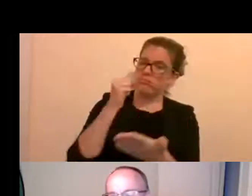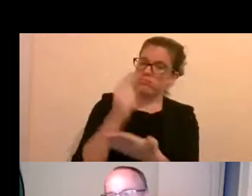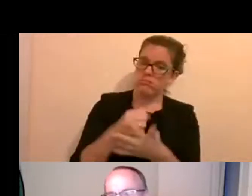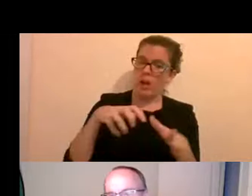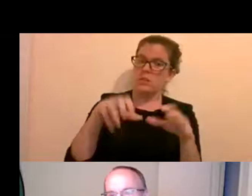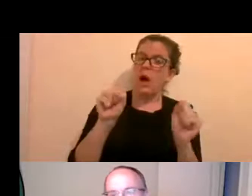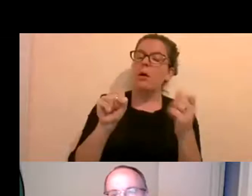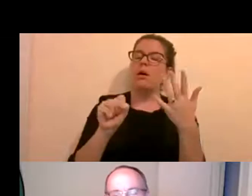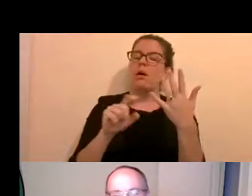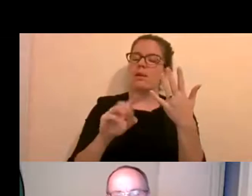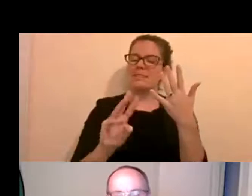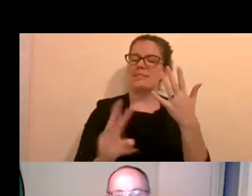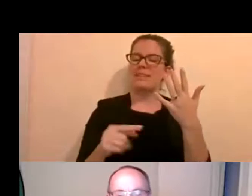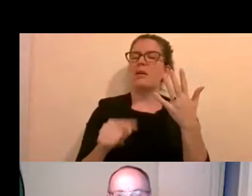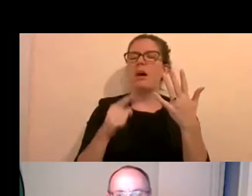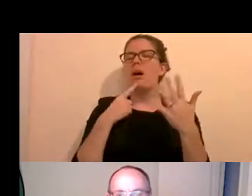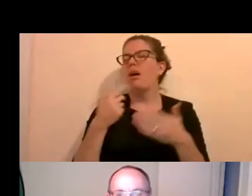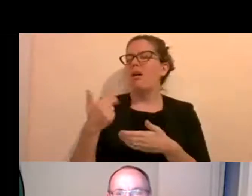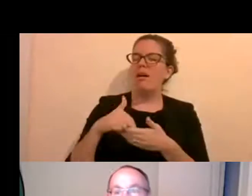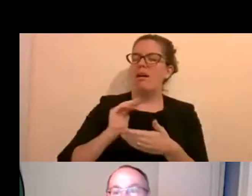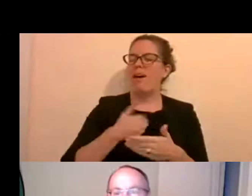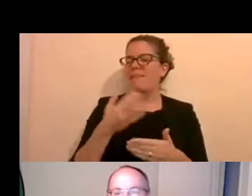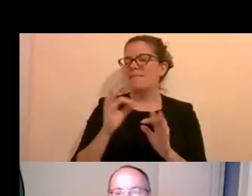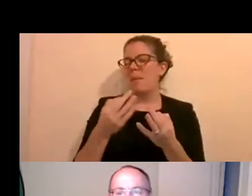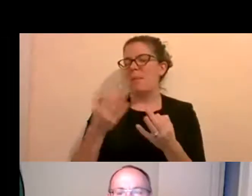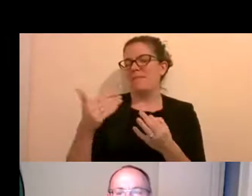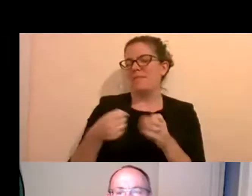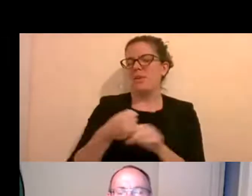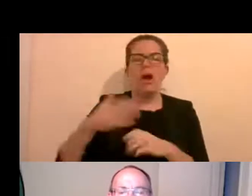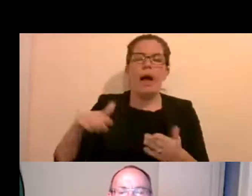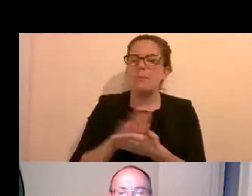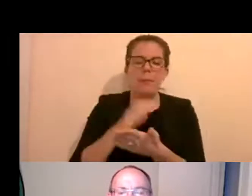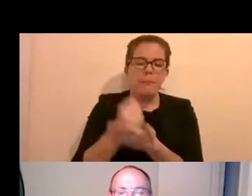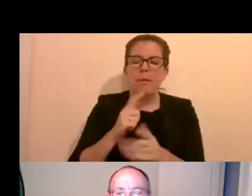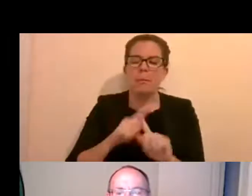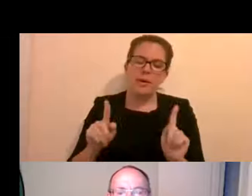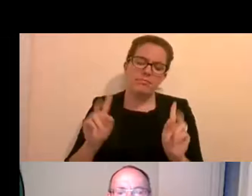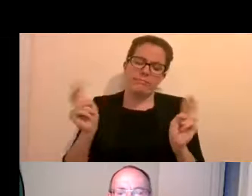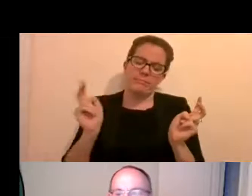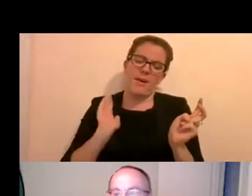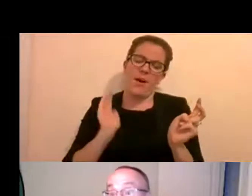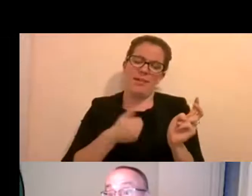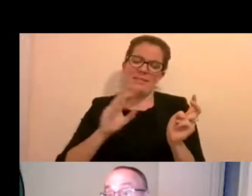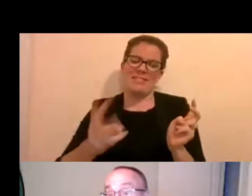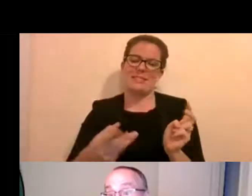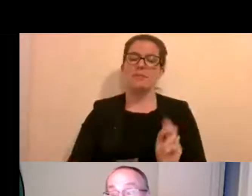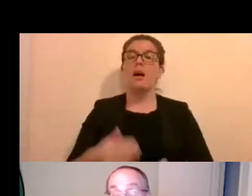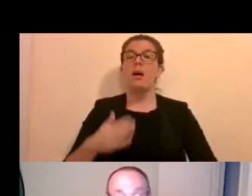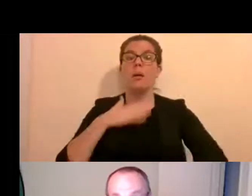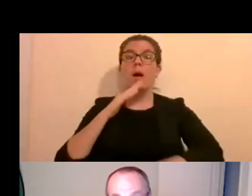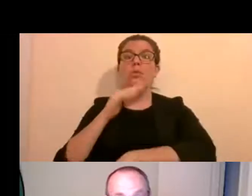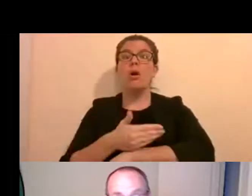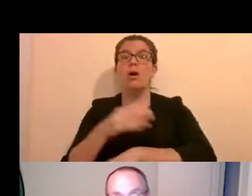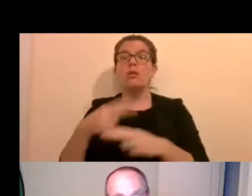part of our family for about 15 years unofficially. And there's 2 of them right there. And Anna, my daughter, is deaf, and she's